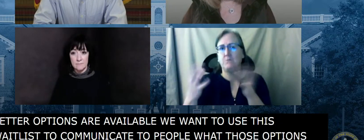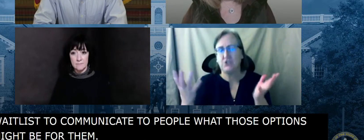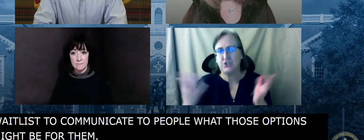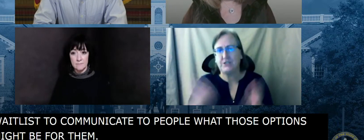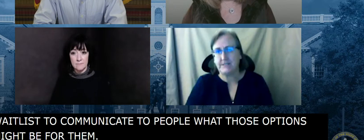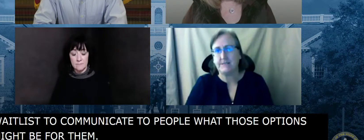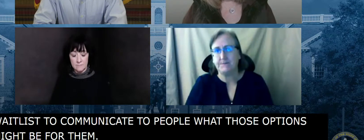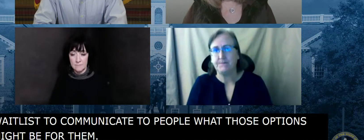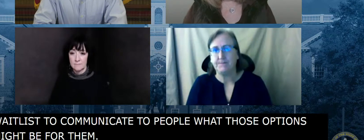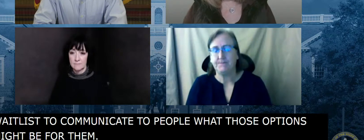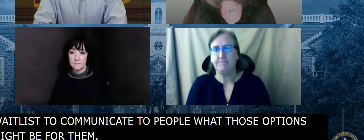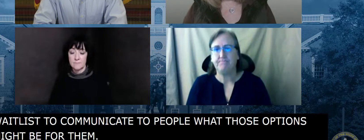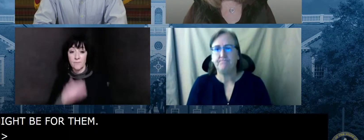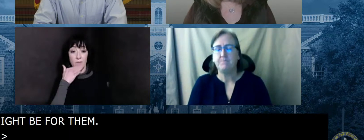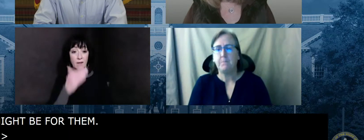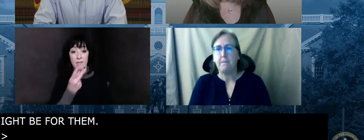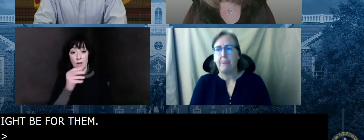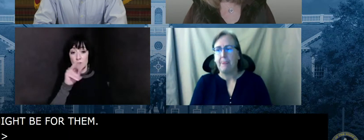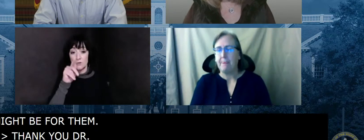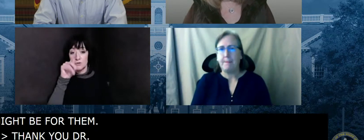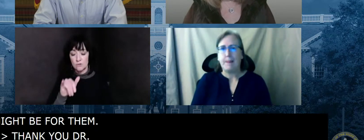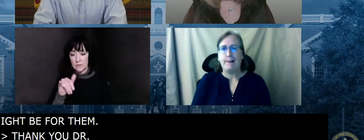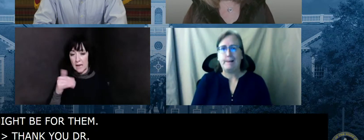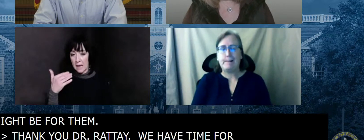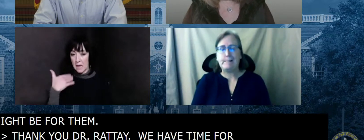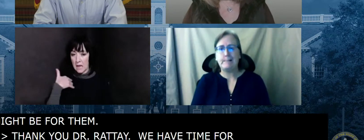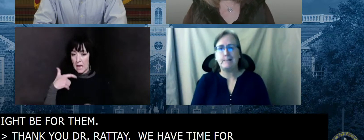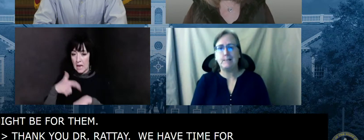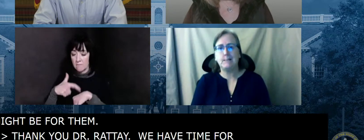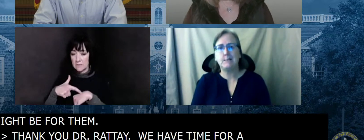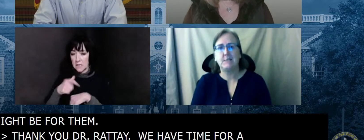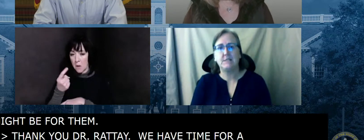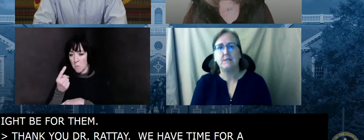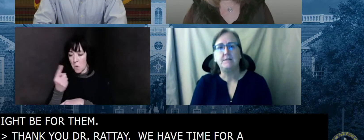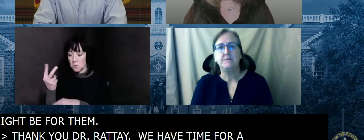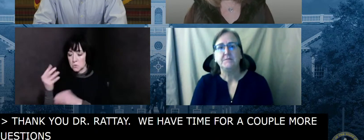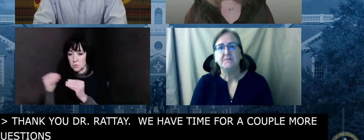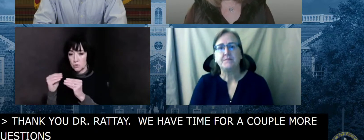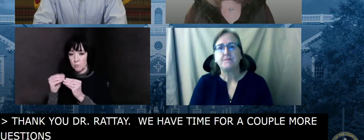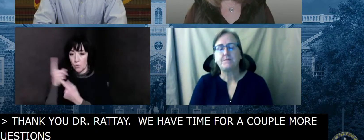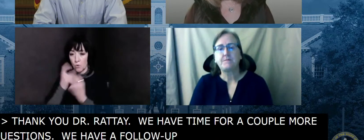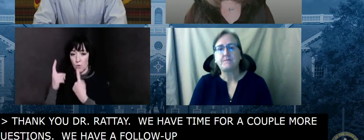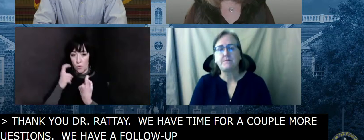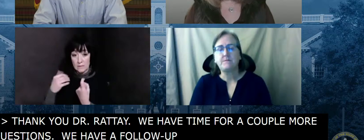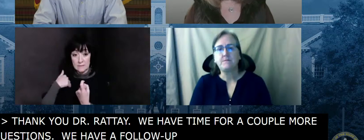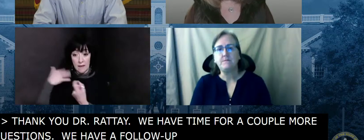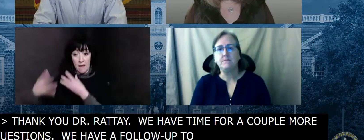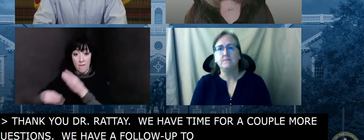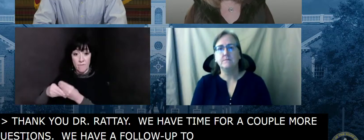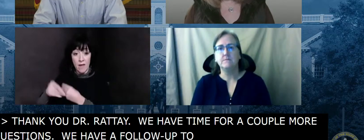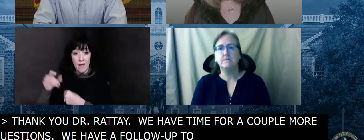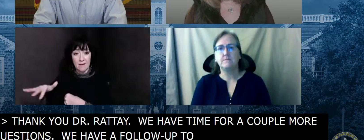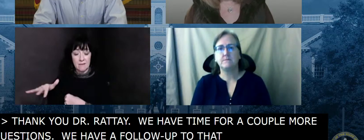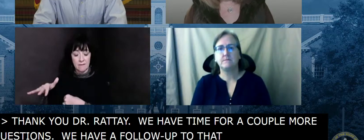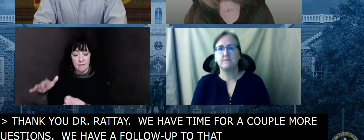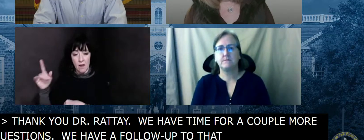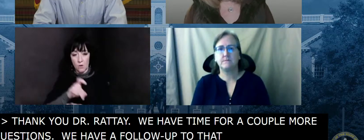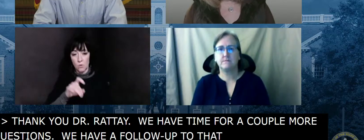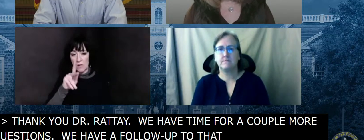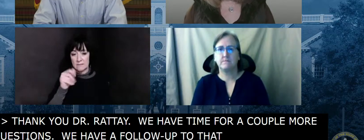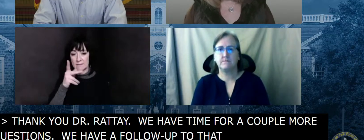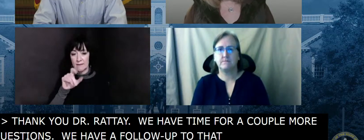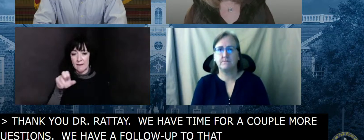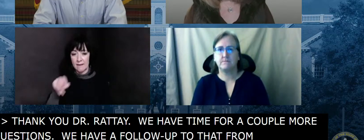Thank you, Dr. Rattay. And we have time for a couple more questions. We have a follow-up to that from the same follow-up from Kathleen Reynolds and